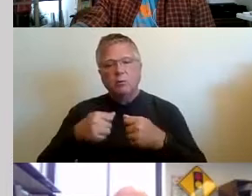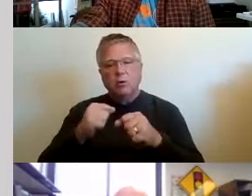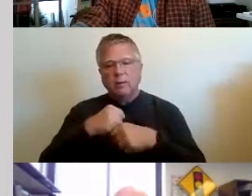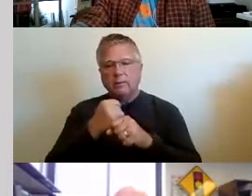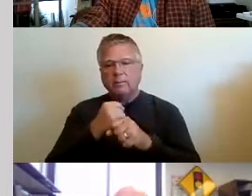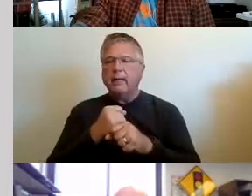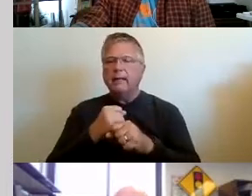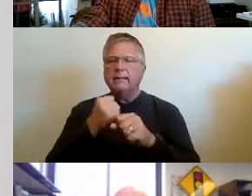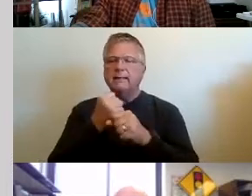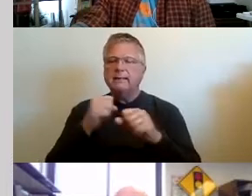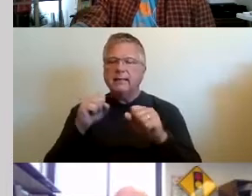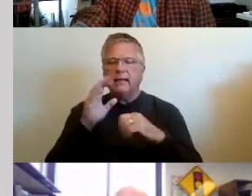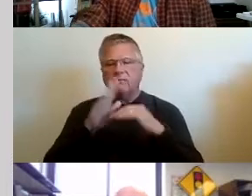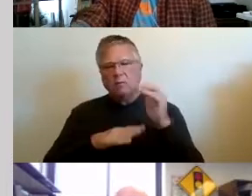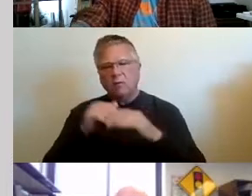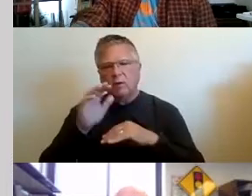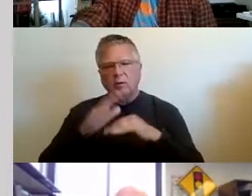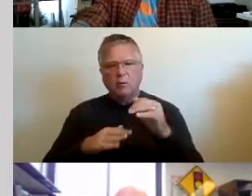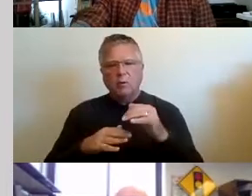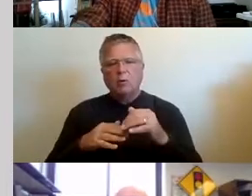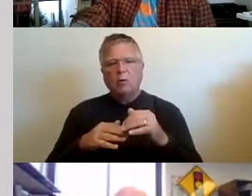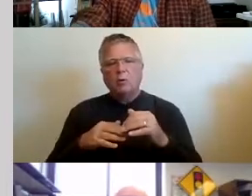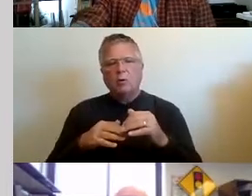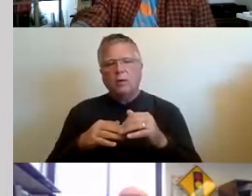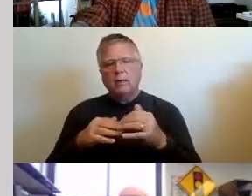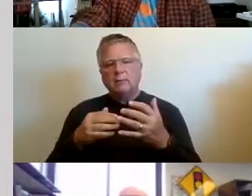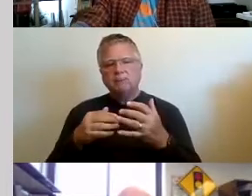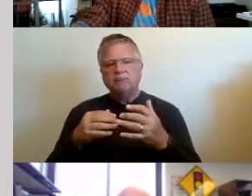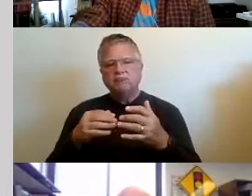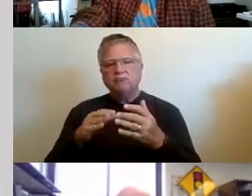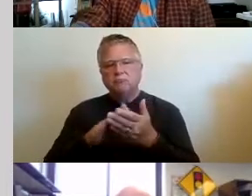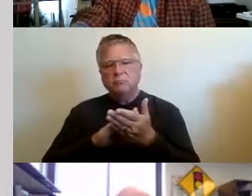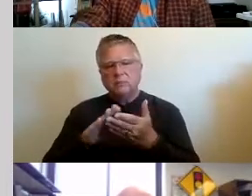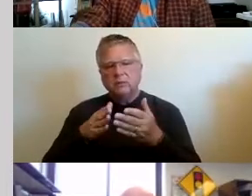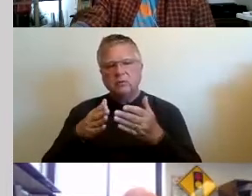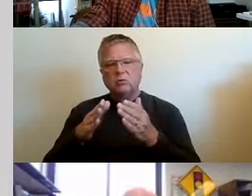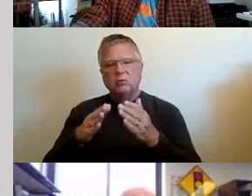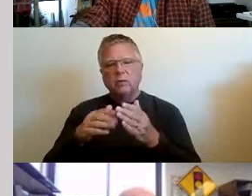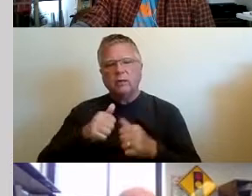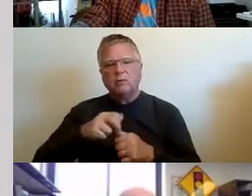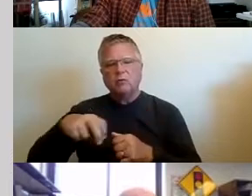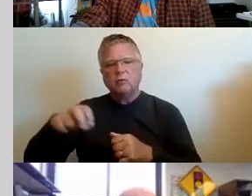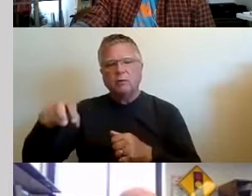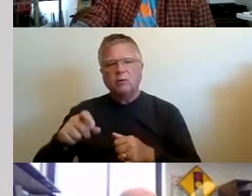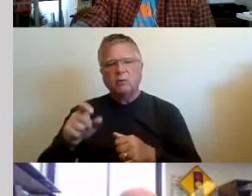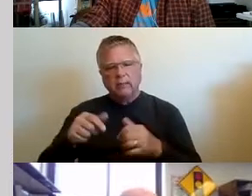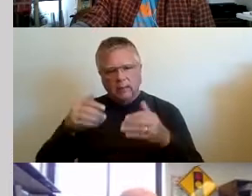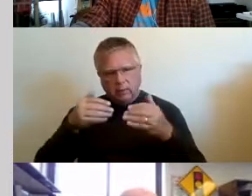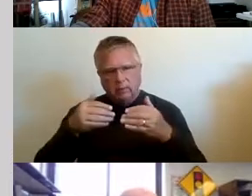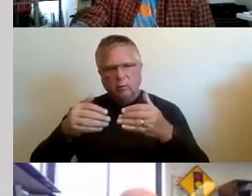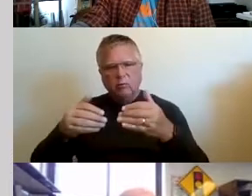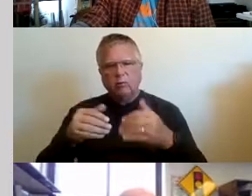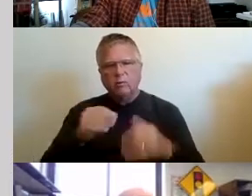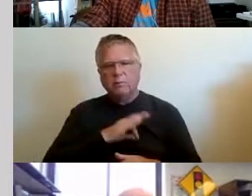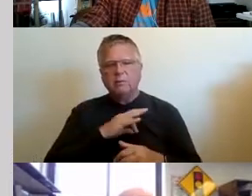safe, comfortable, direct, well-connected, and attractive bike and pedestrian connection. And Move Forward is one of those initiatives